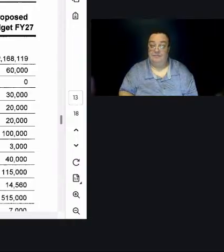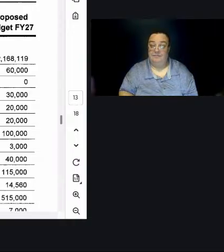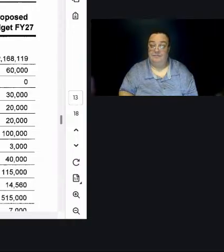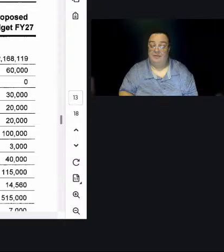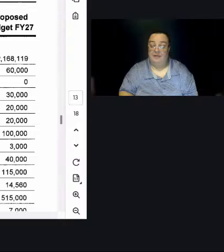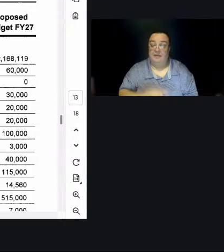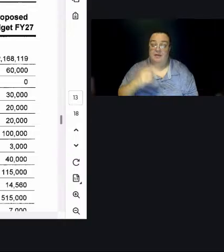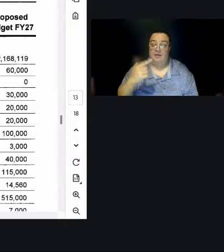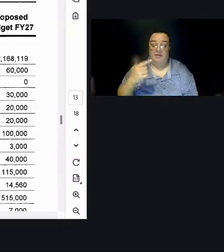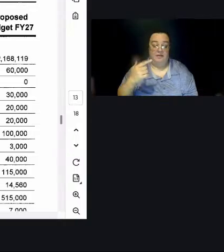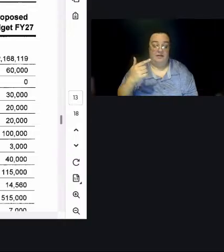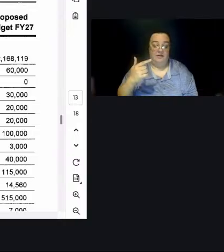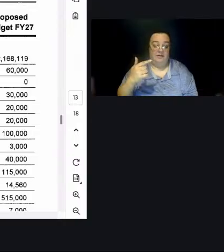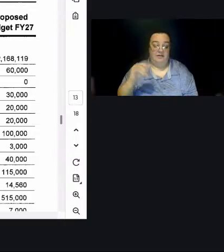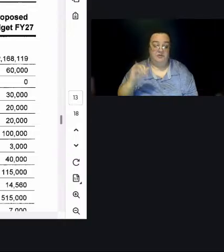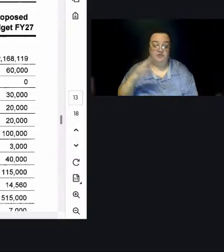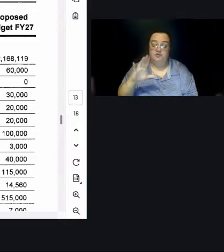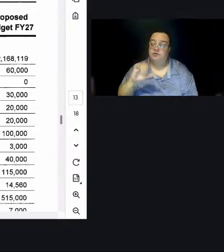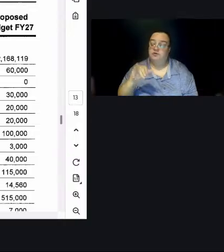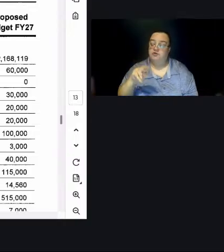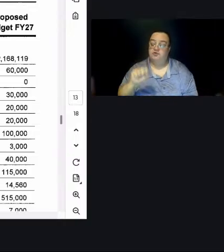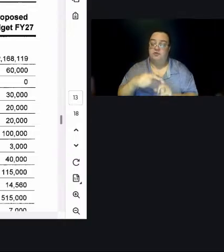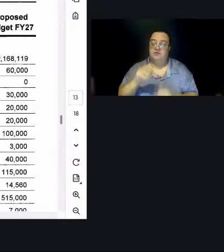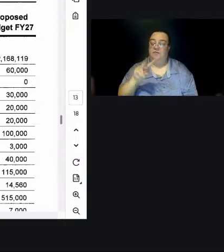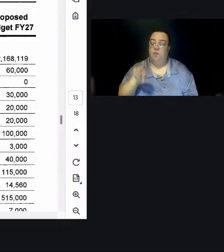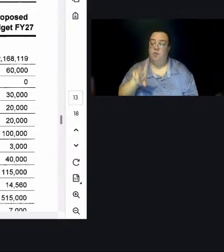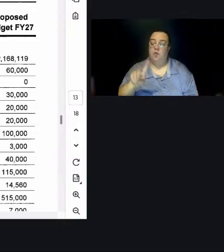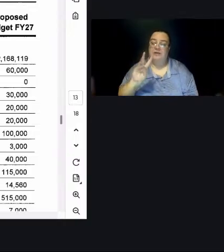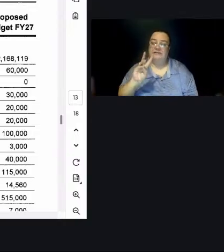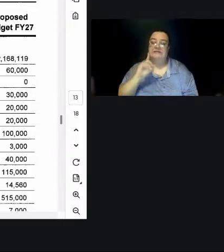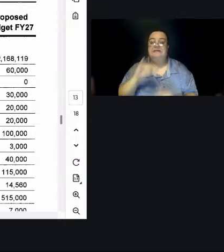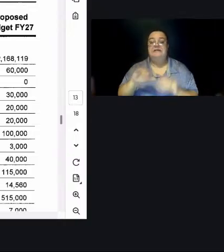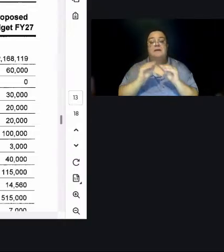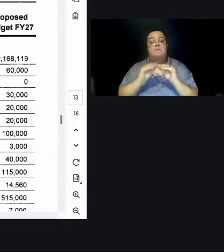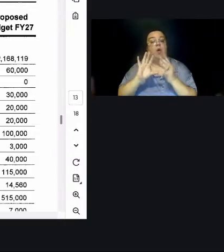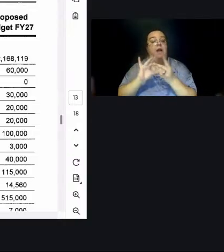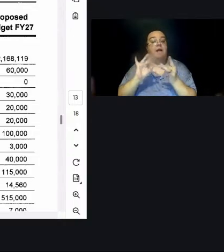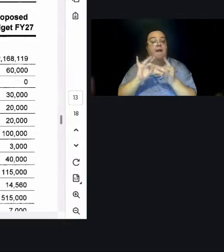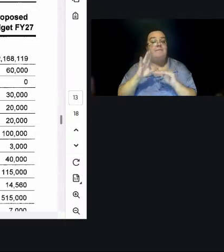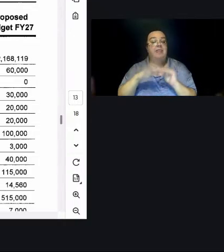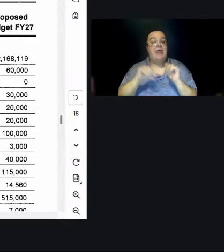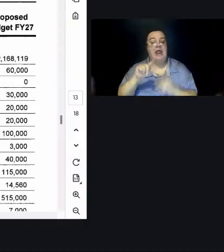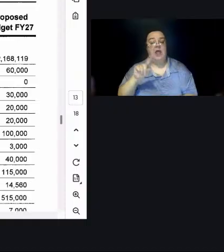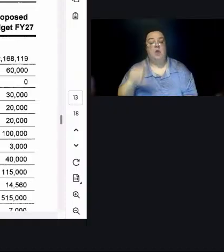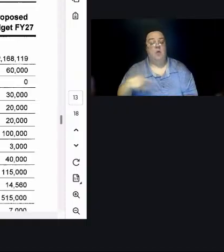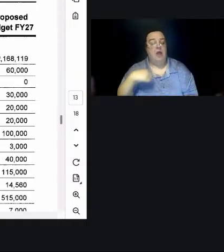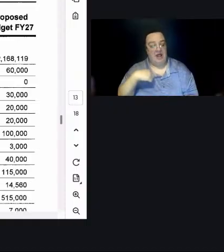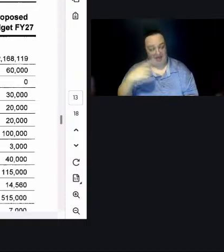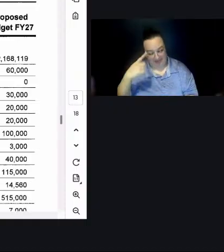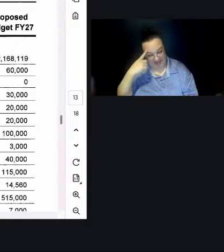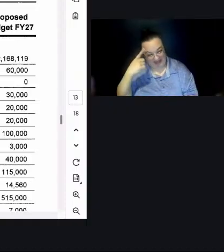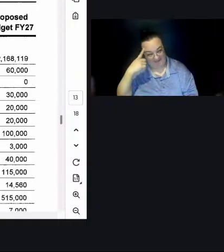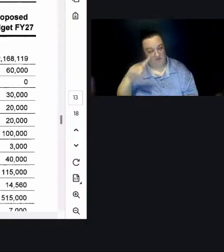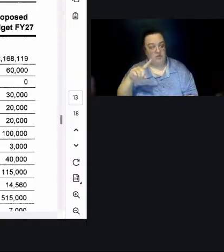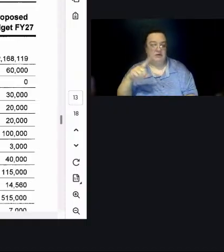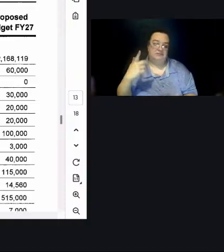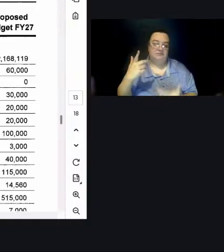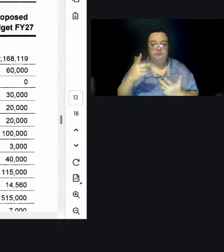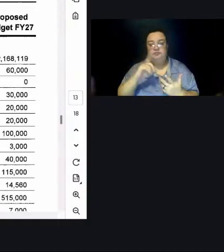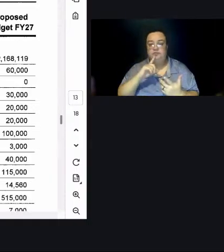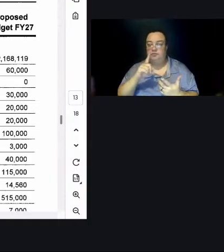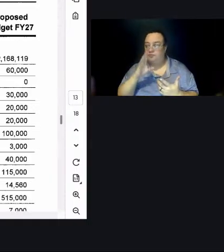Joyce Jones, Ward 6. This is more of a comment than a question. I think for transparency